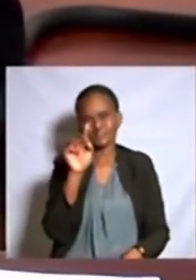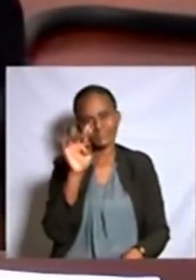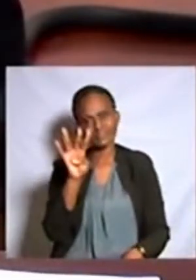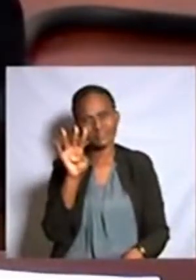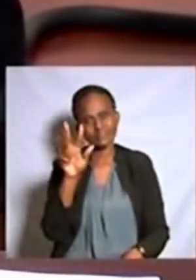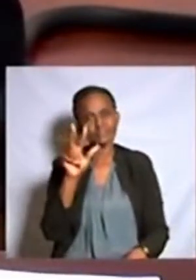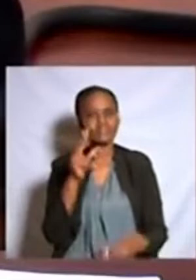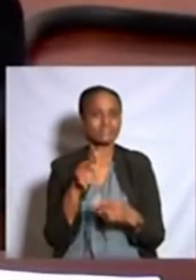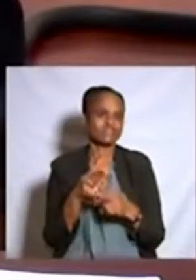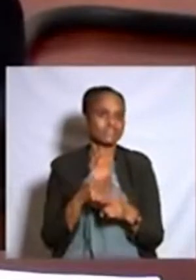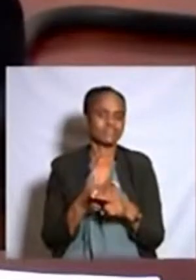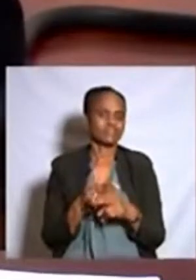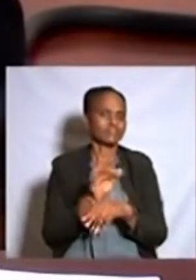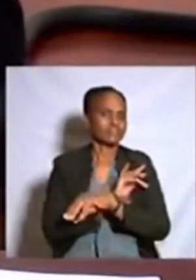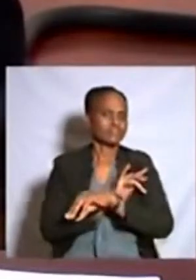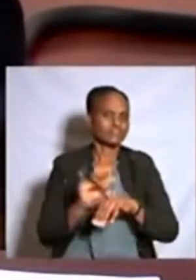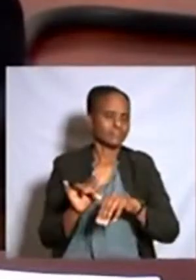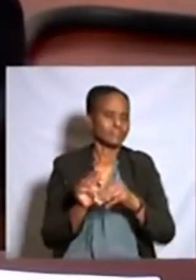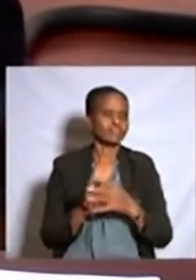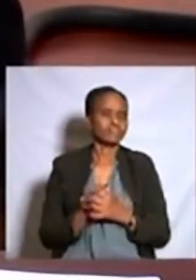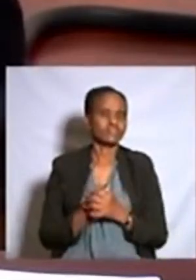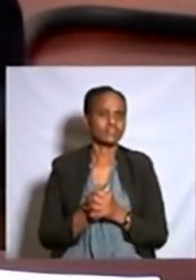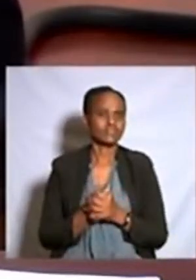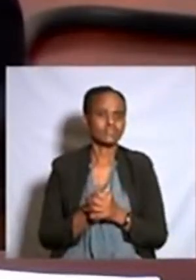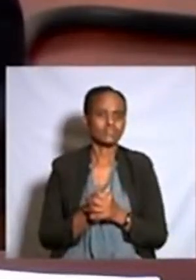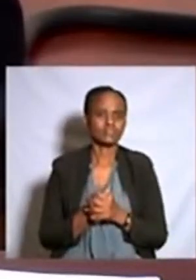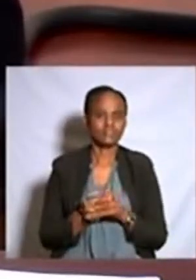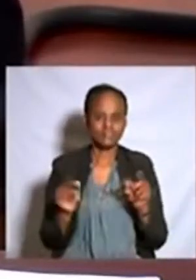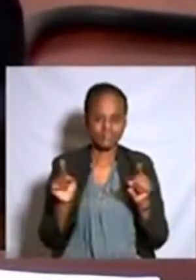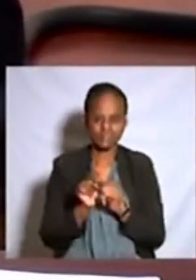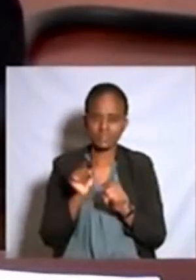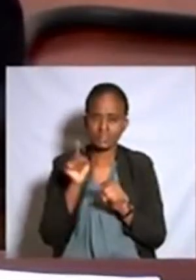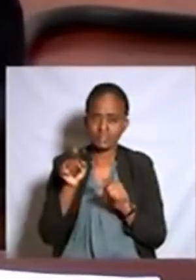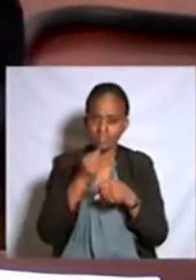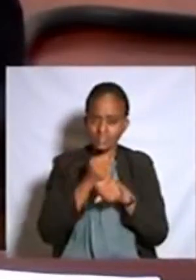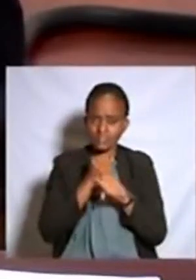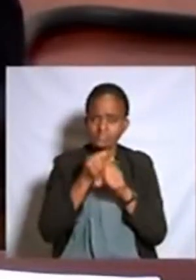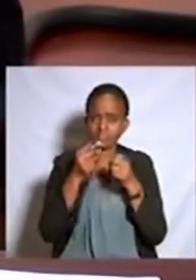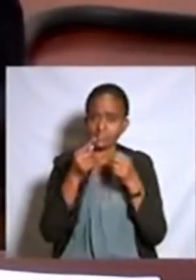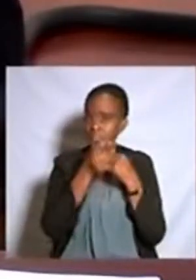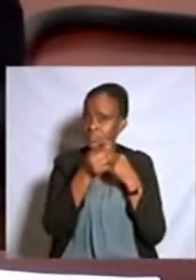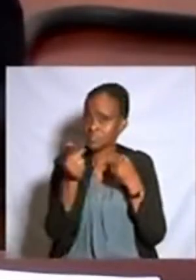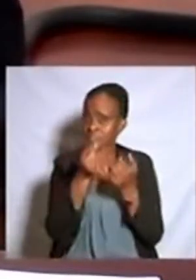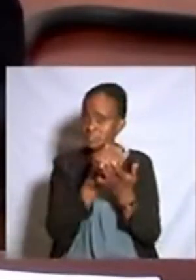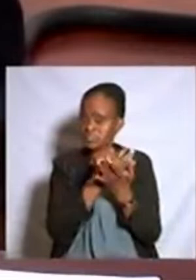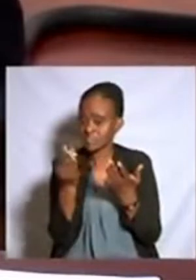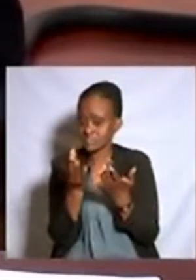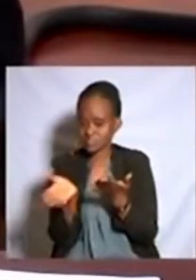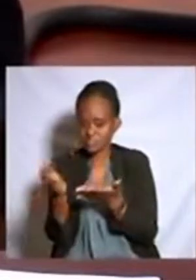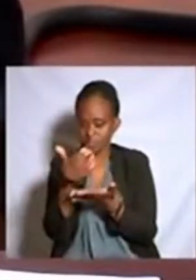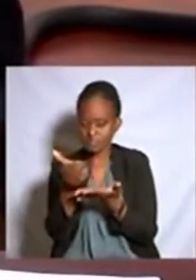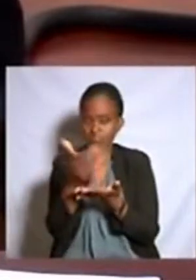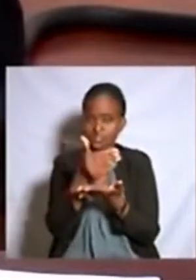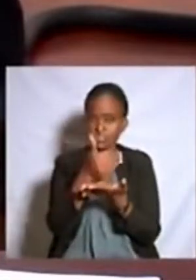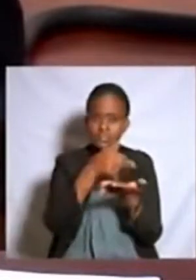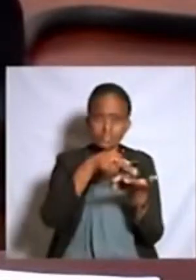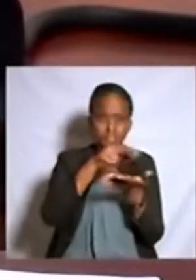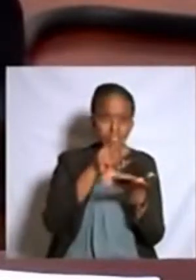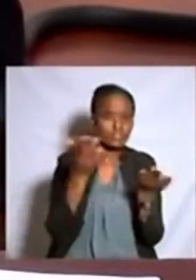months. And this resulted in you failing to correct rentals